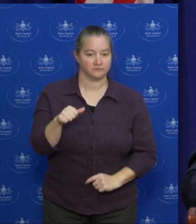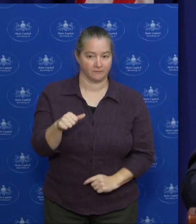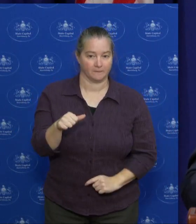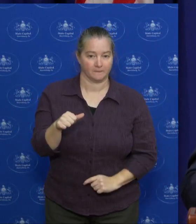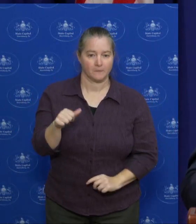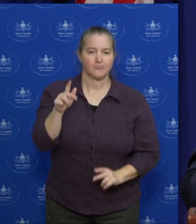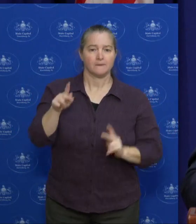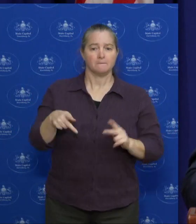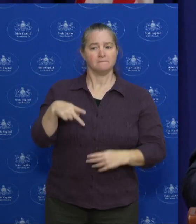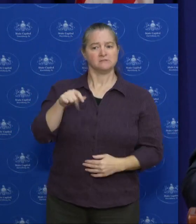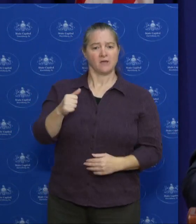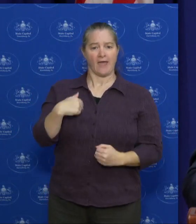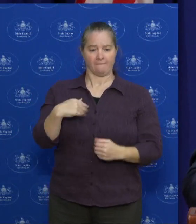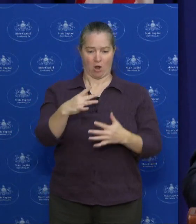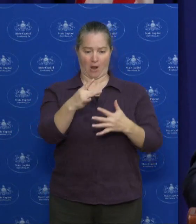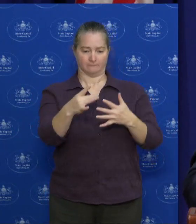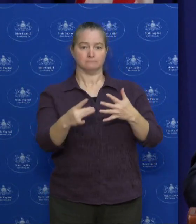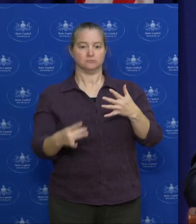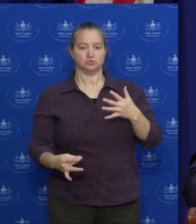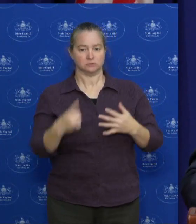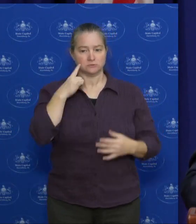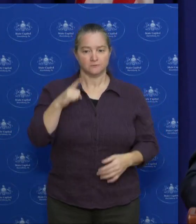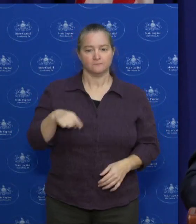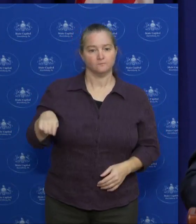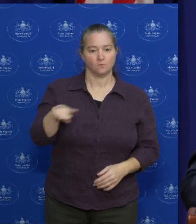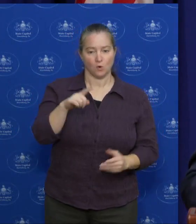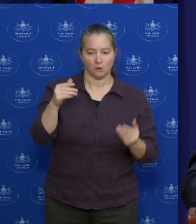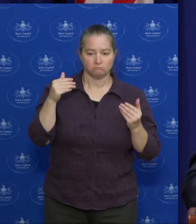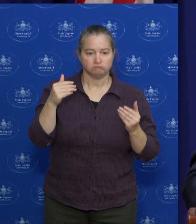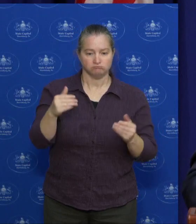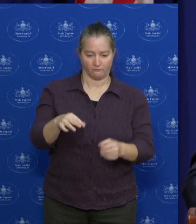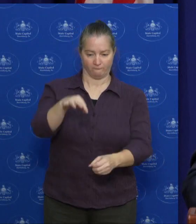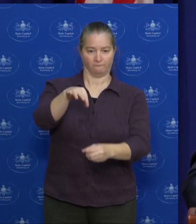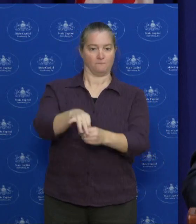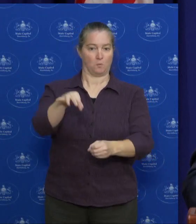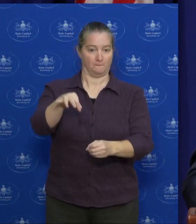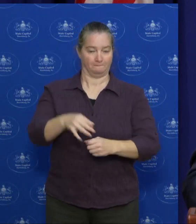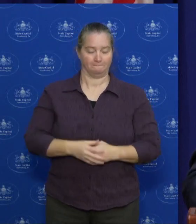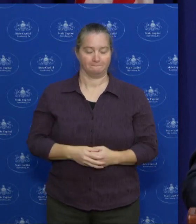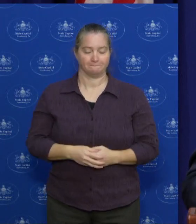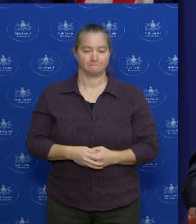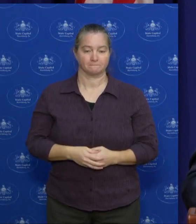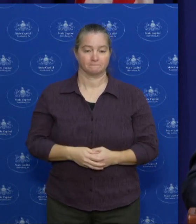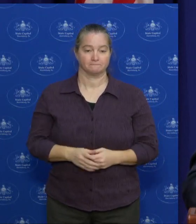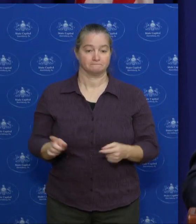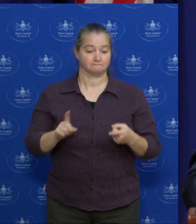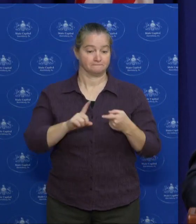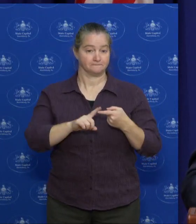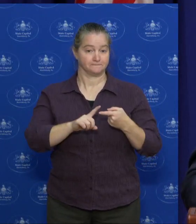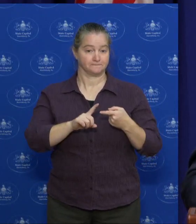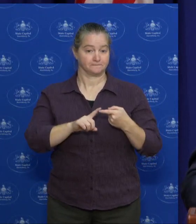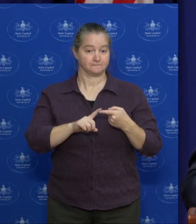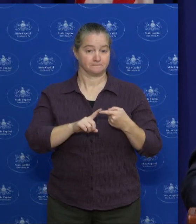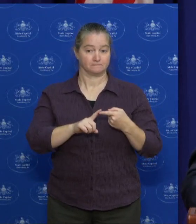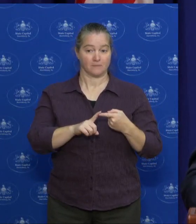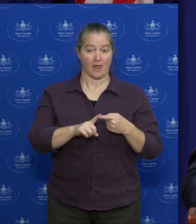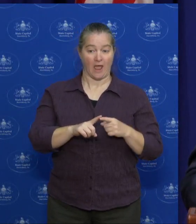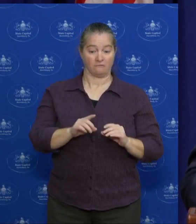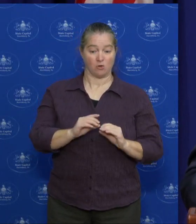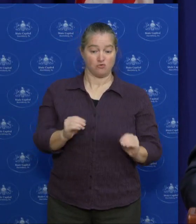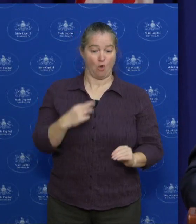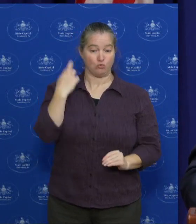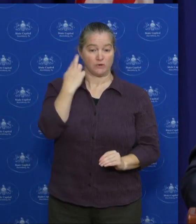Pennsylvanians have several options available to them for voting in this election. They can vote by no-excuse mail-in